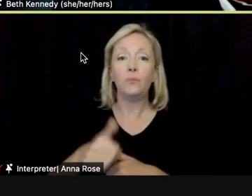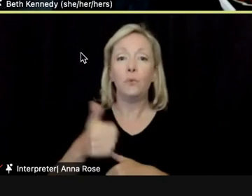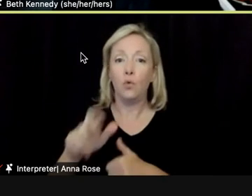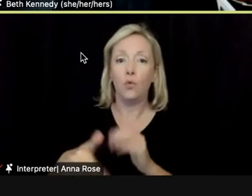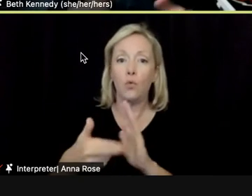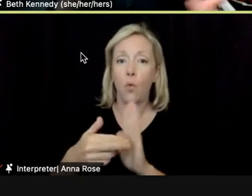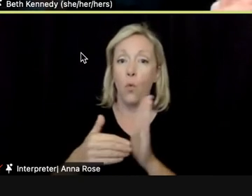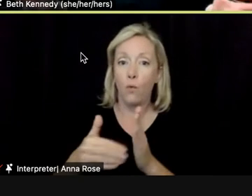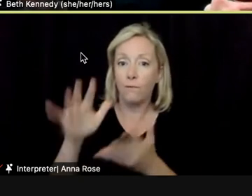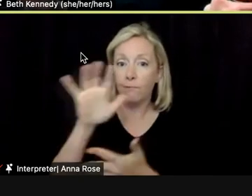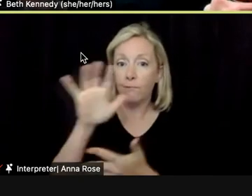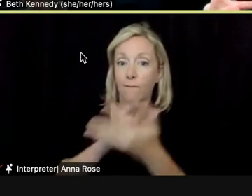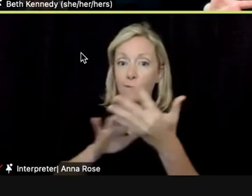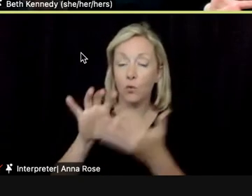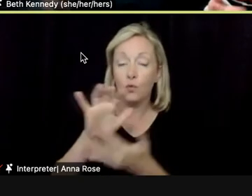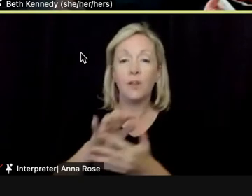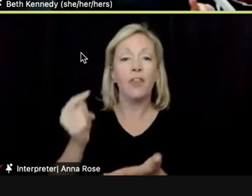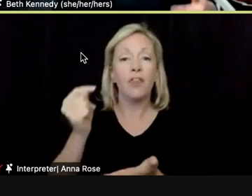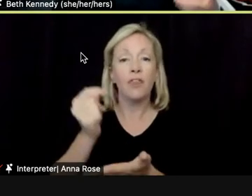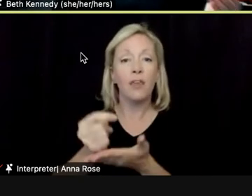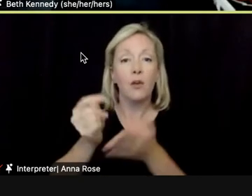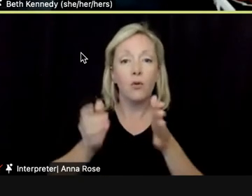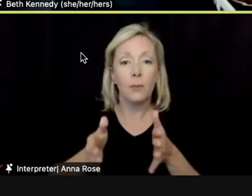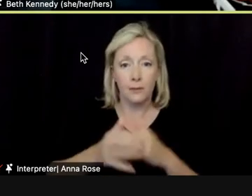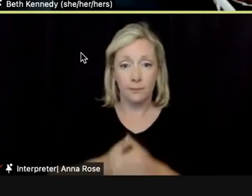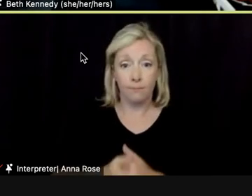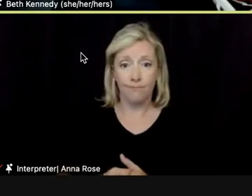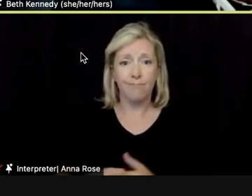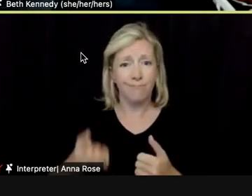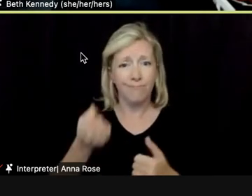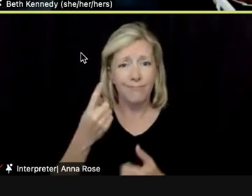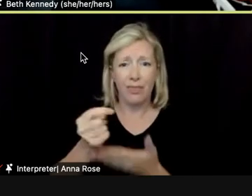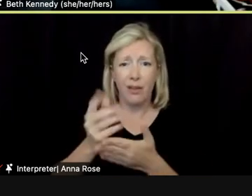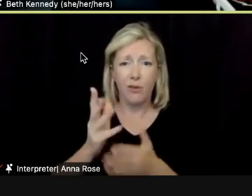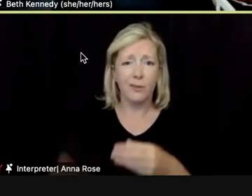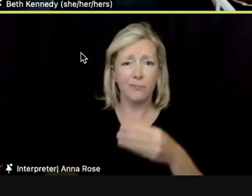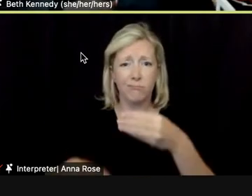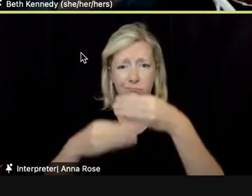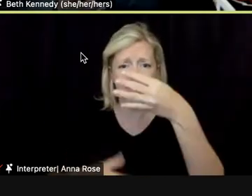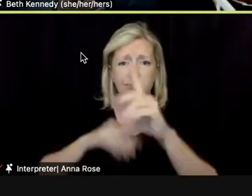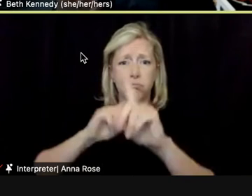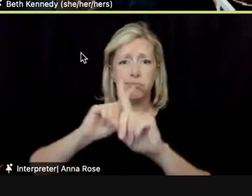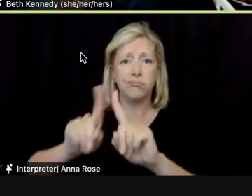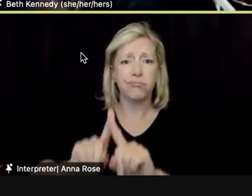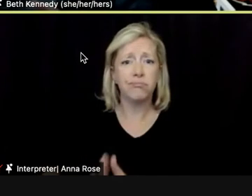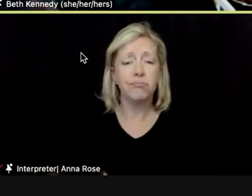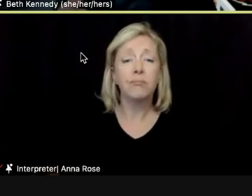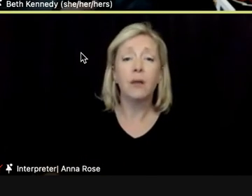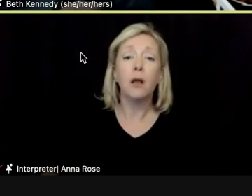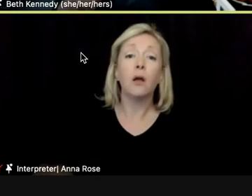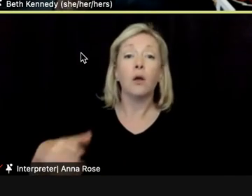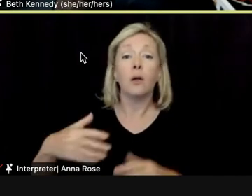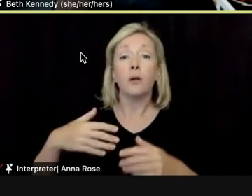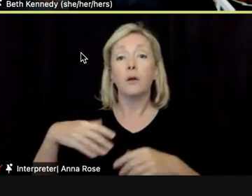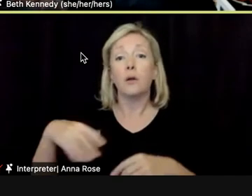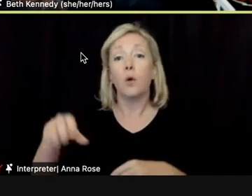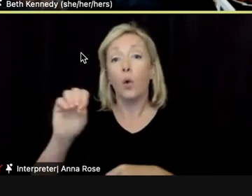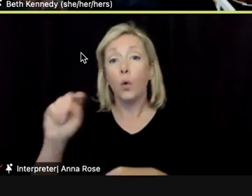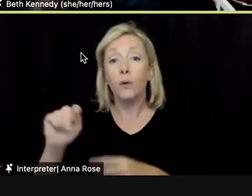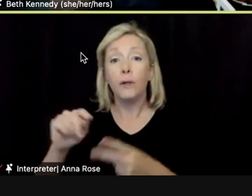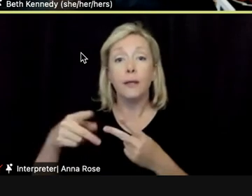Now, there's all kinds of therapists, right? Like occupational therapists, OTs, physical therapists, PTs. There